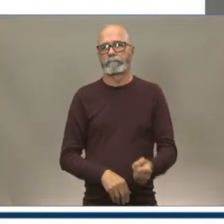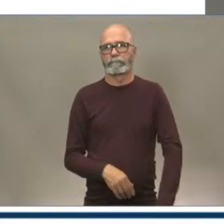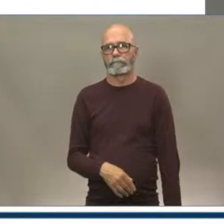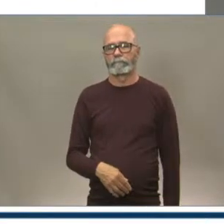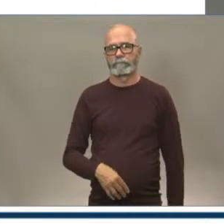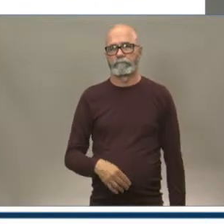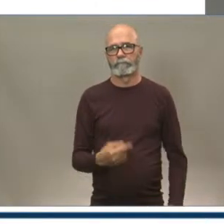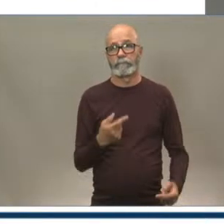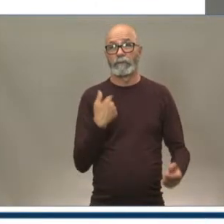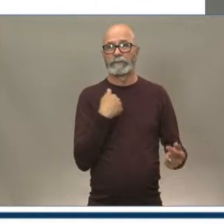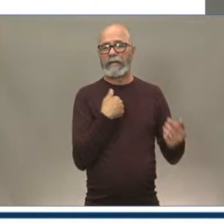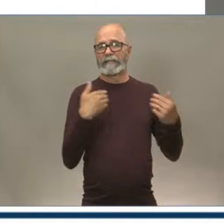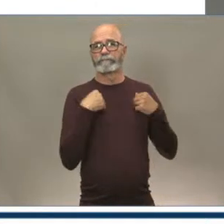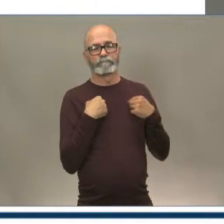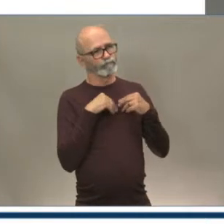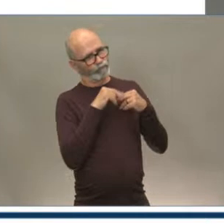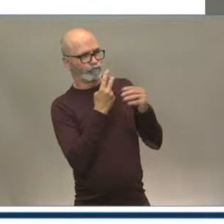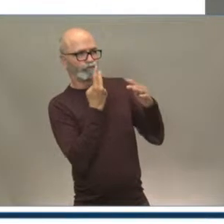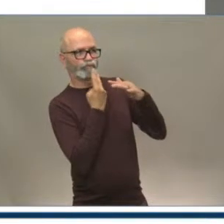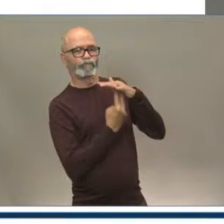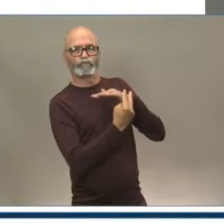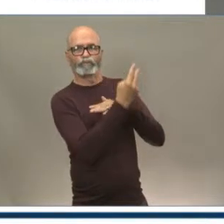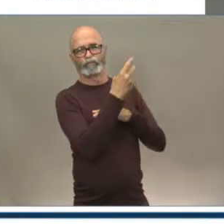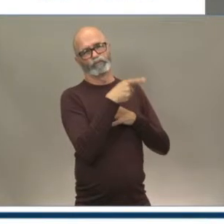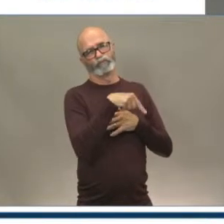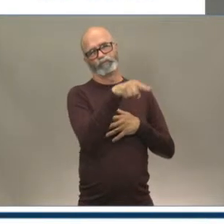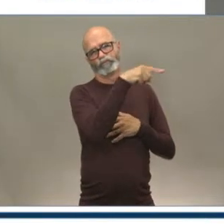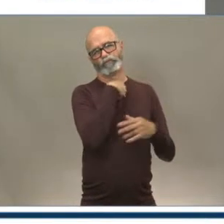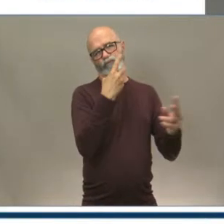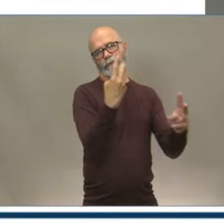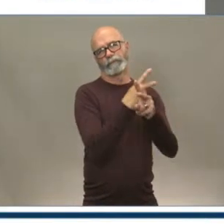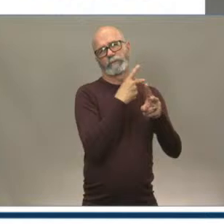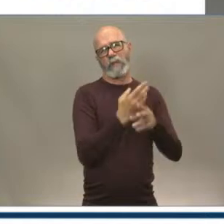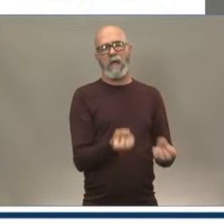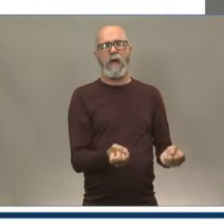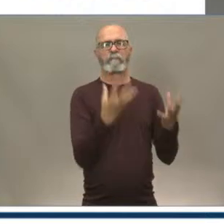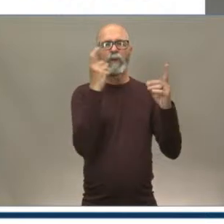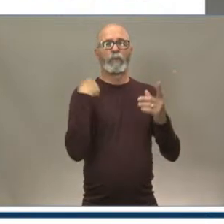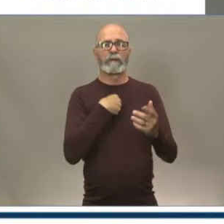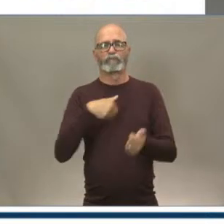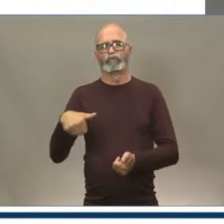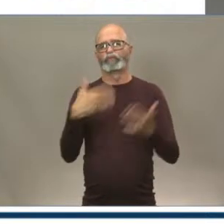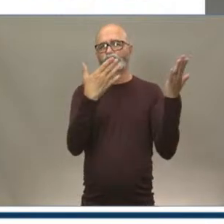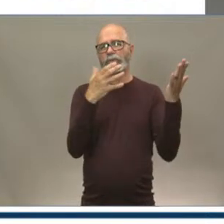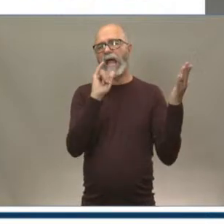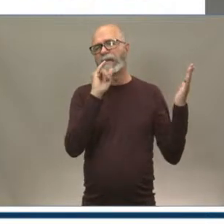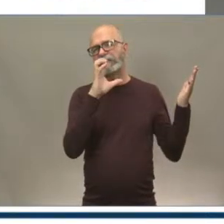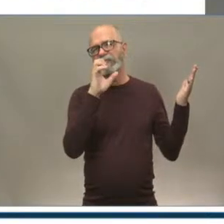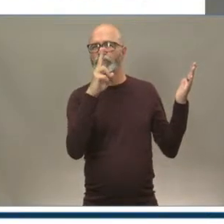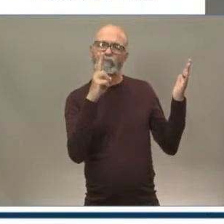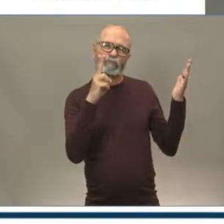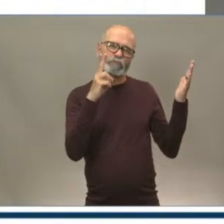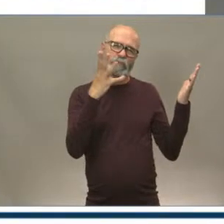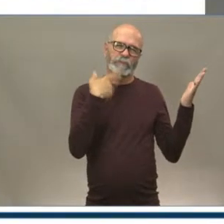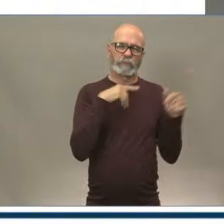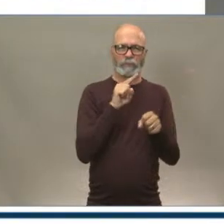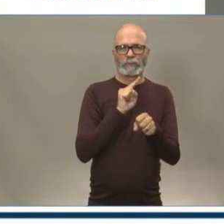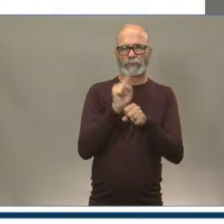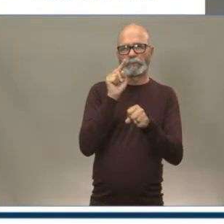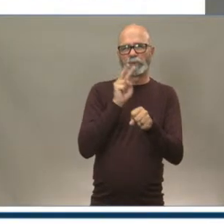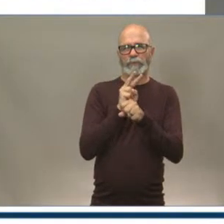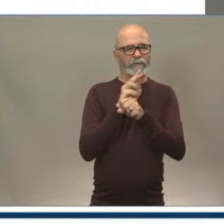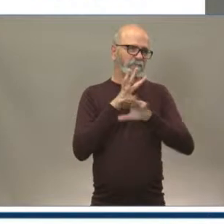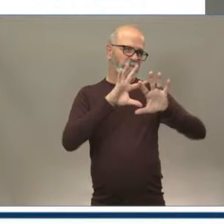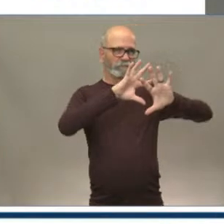would suggest the number of hospitalizations and ICU admissions we can expect over the next week to 2 weeks. We're